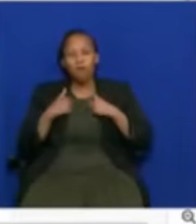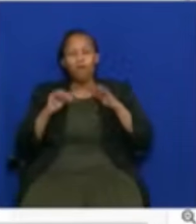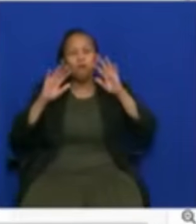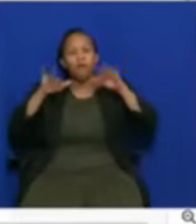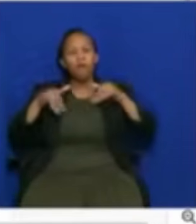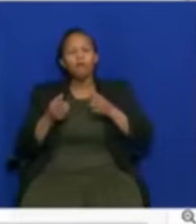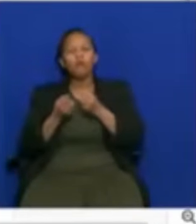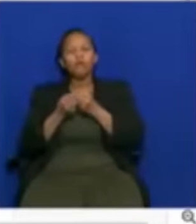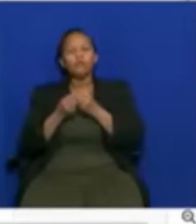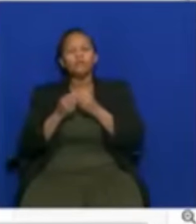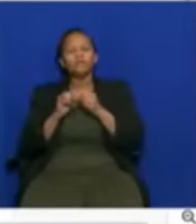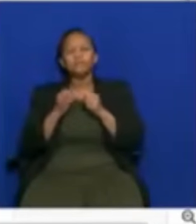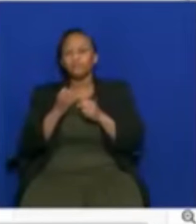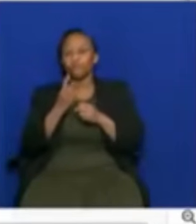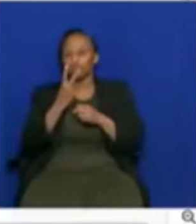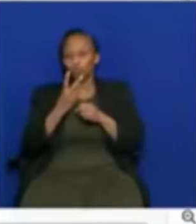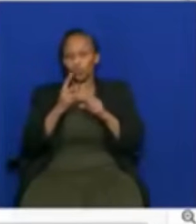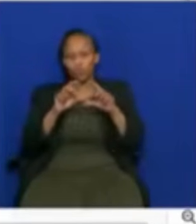3.